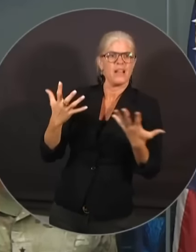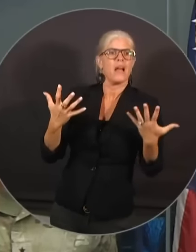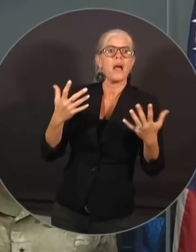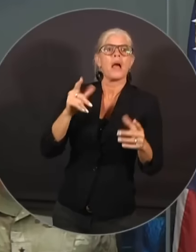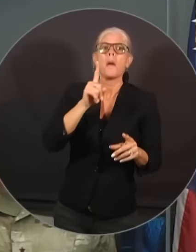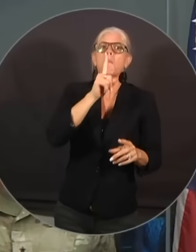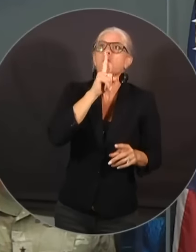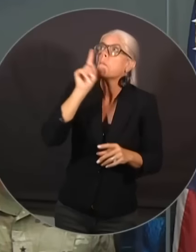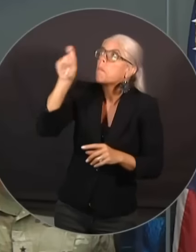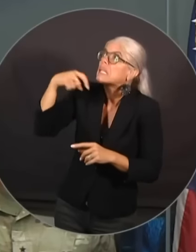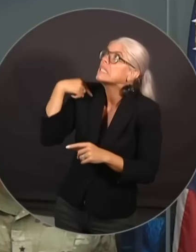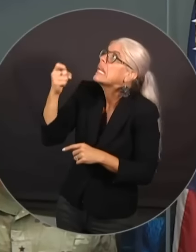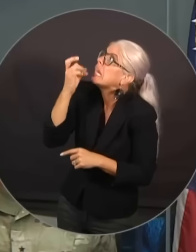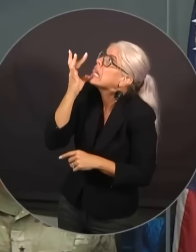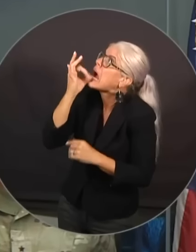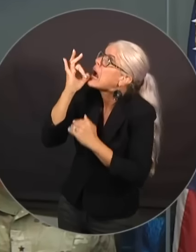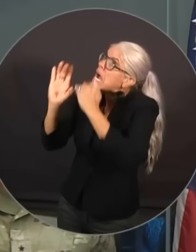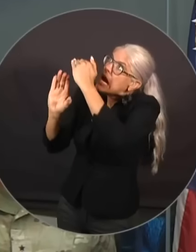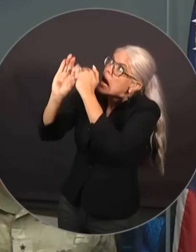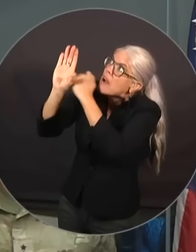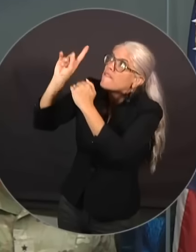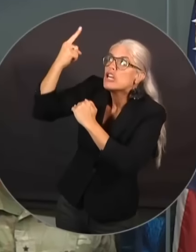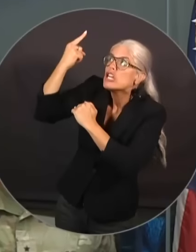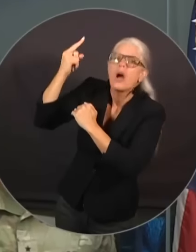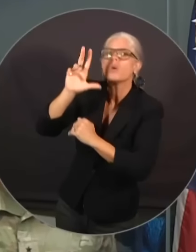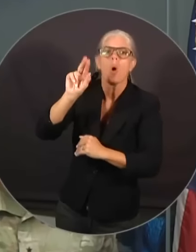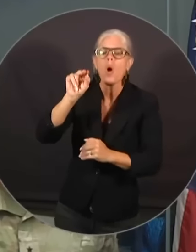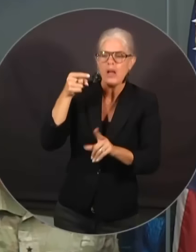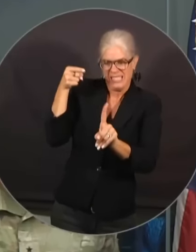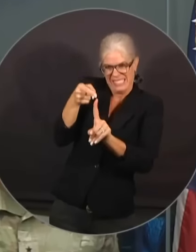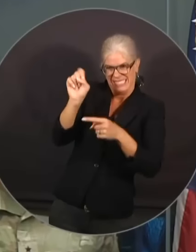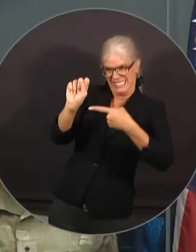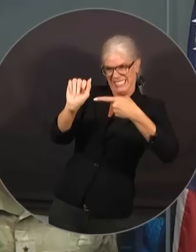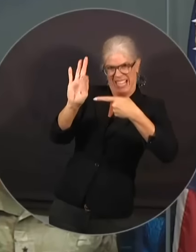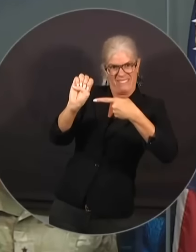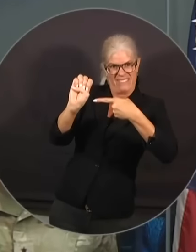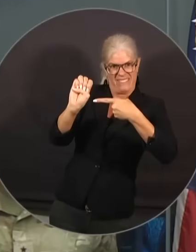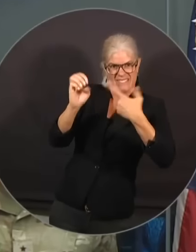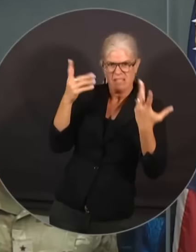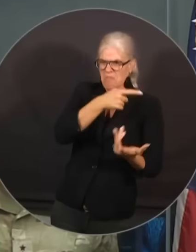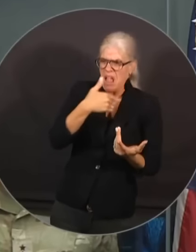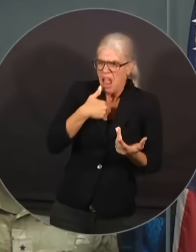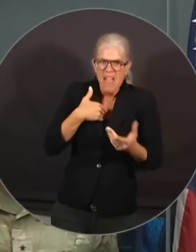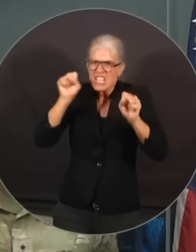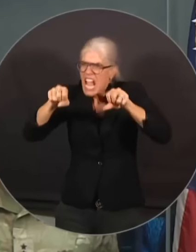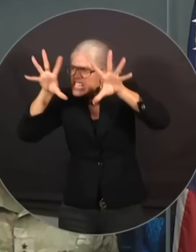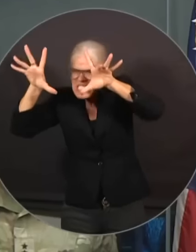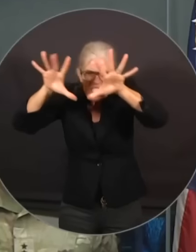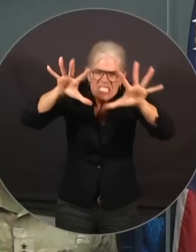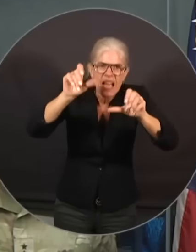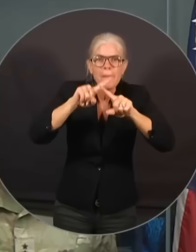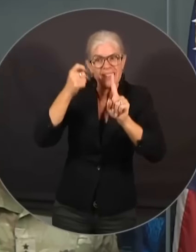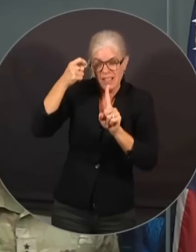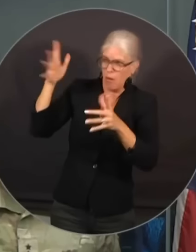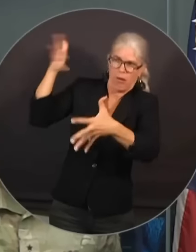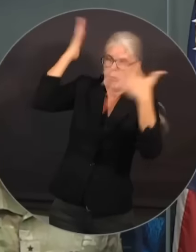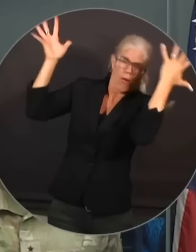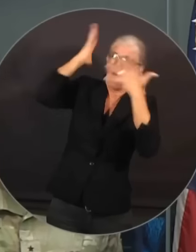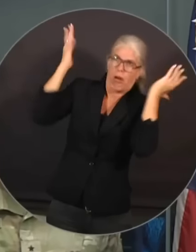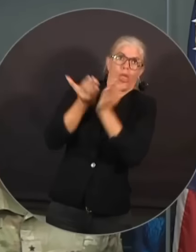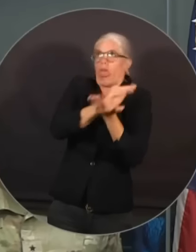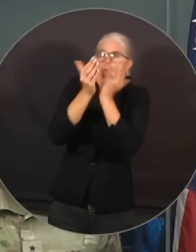safety. And this is going to be for the next however many hours, you're going to start to see hazardous conditions. Then when it